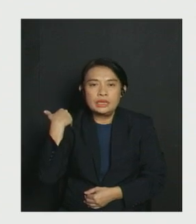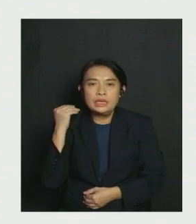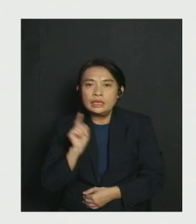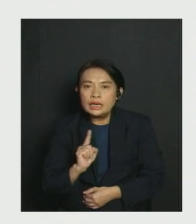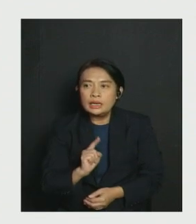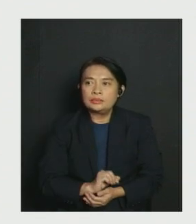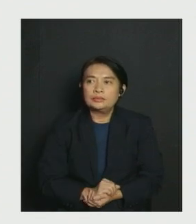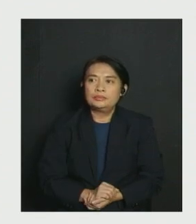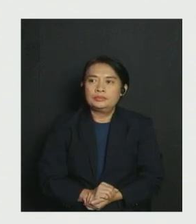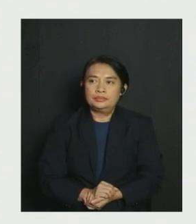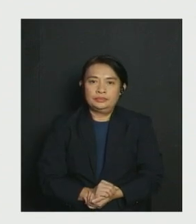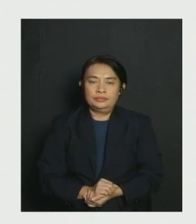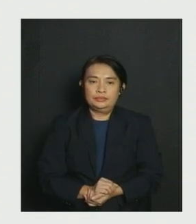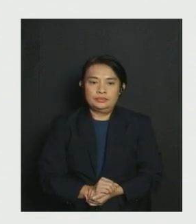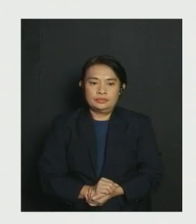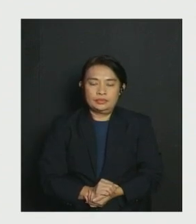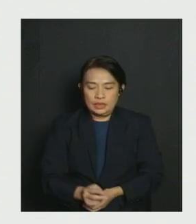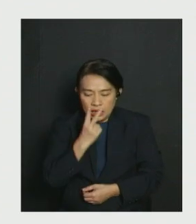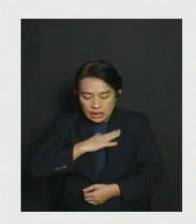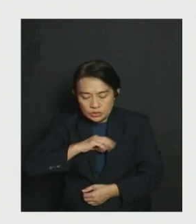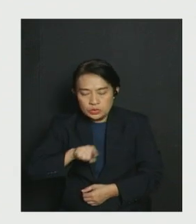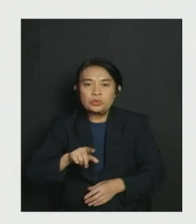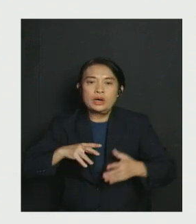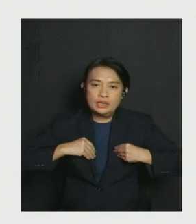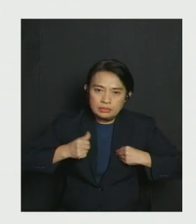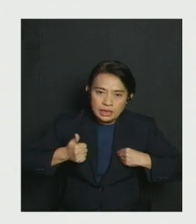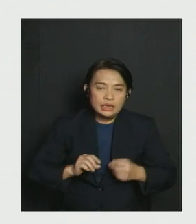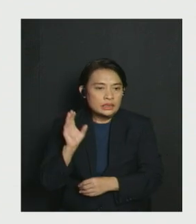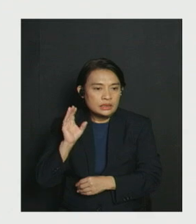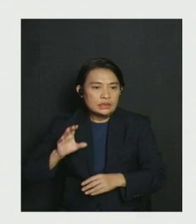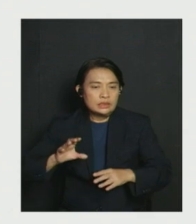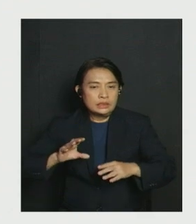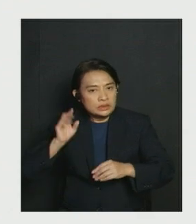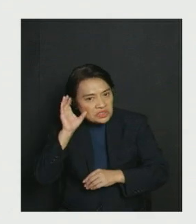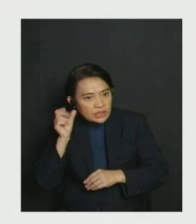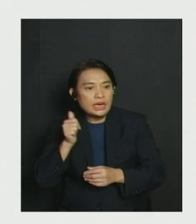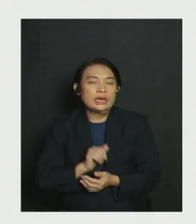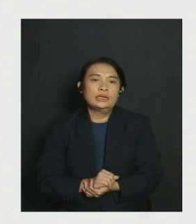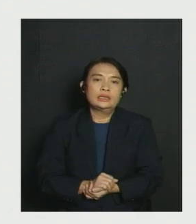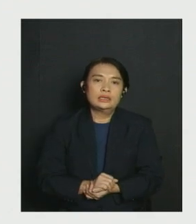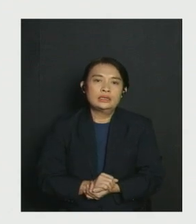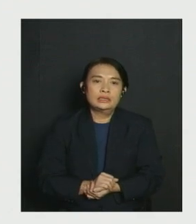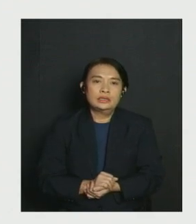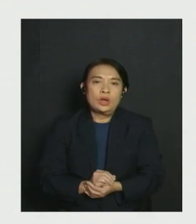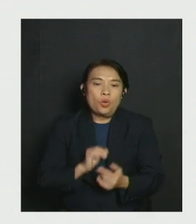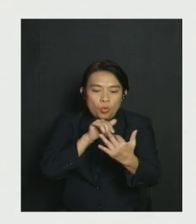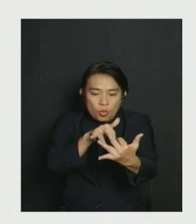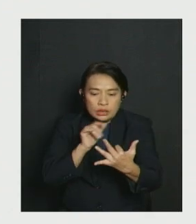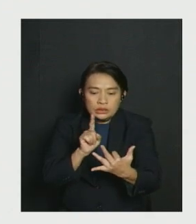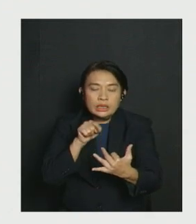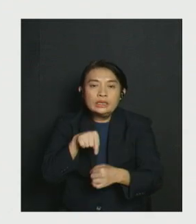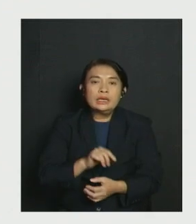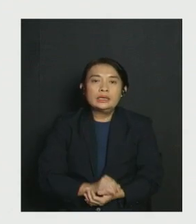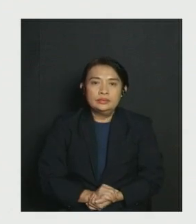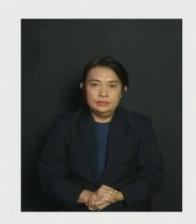also to adapt the communication as well, to ensure that people can touch and relatable. So if you see our